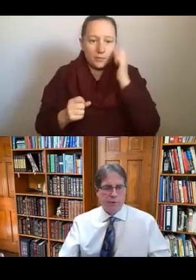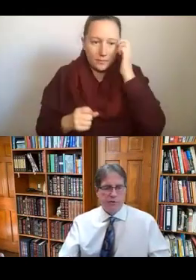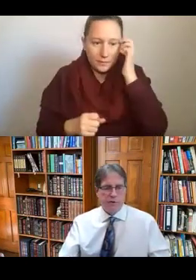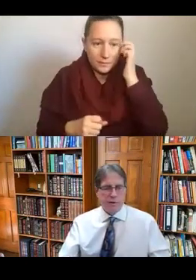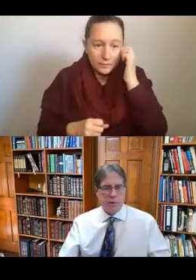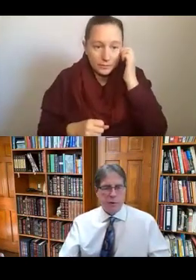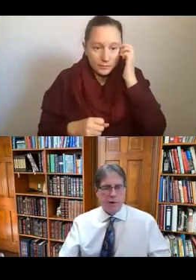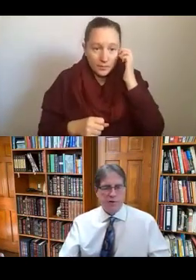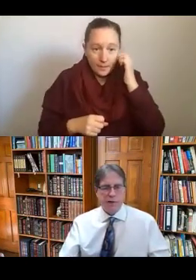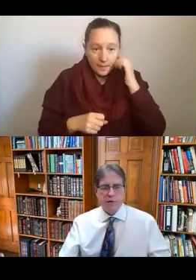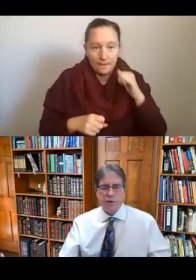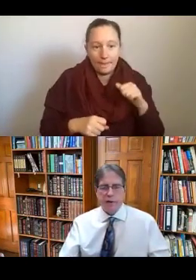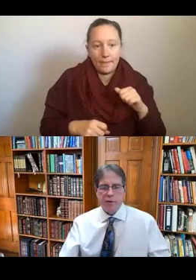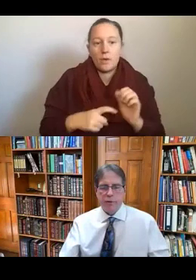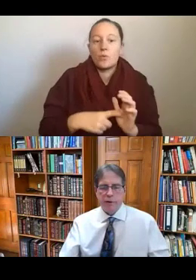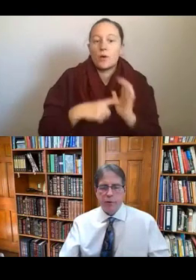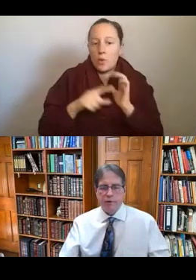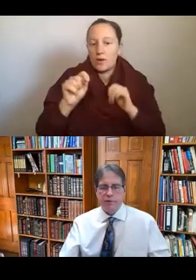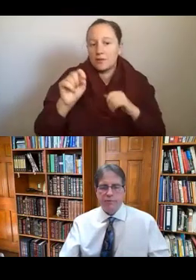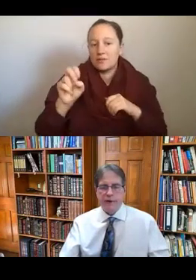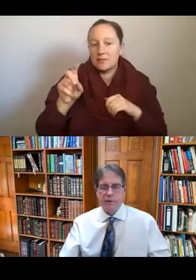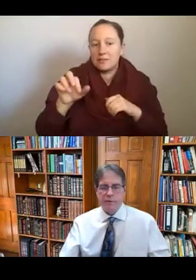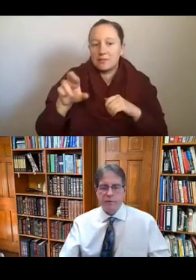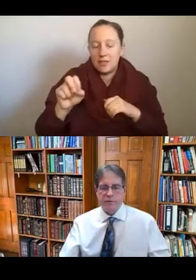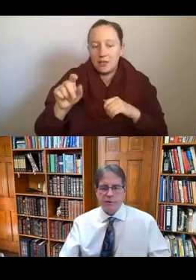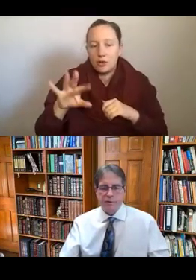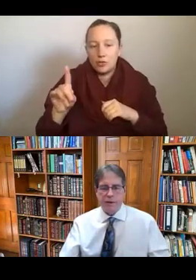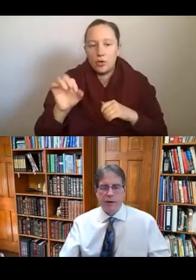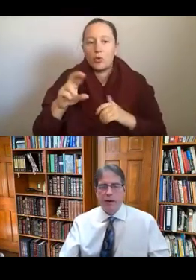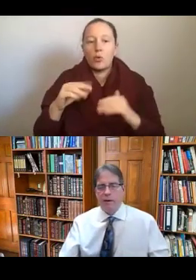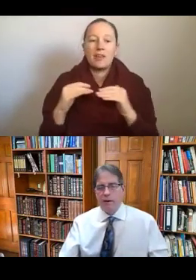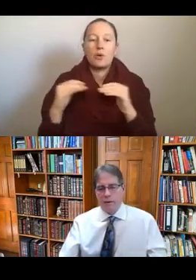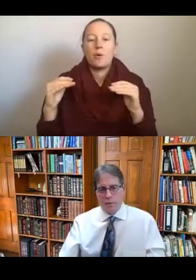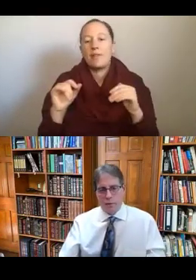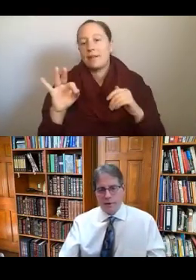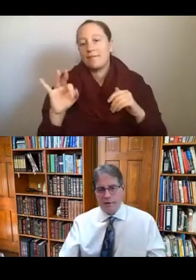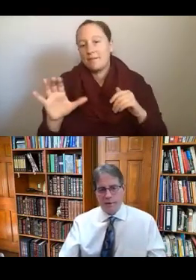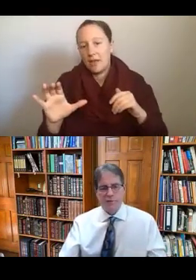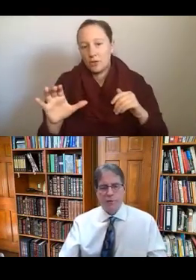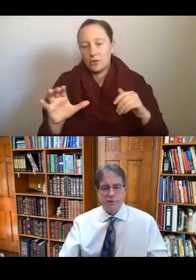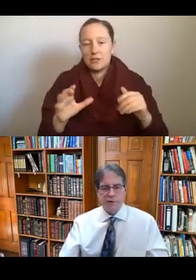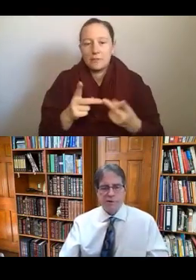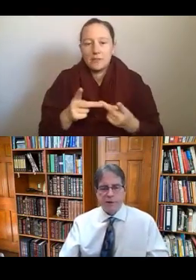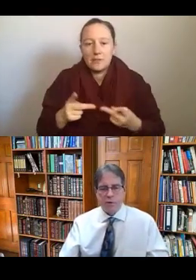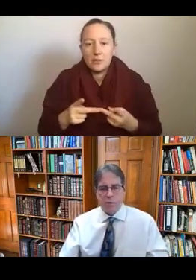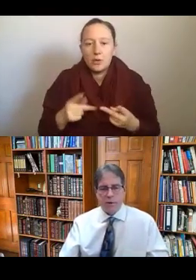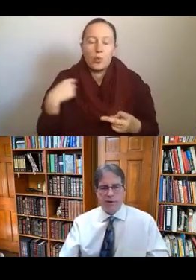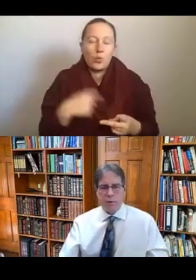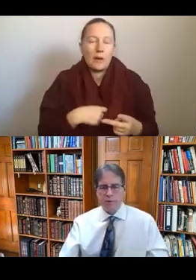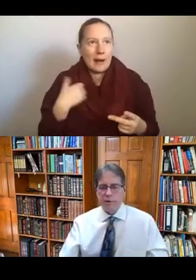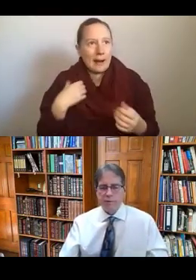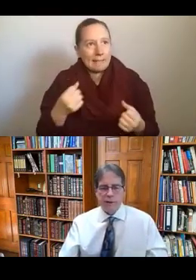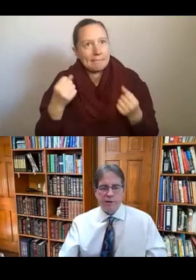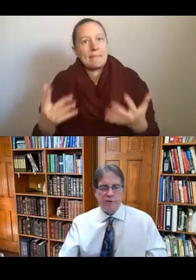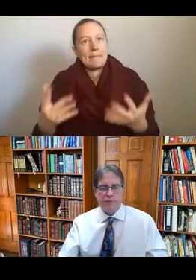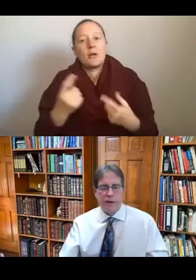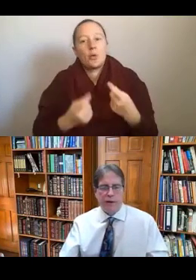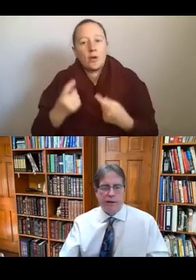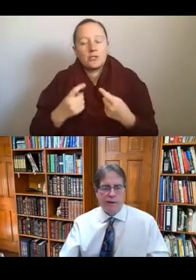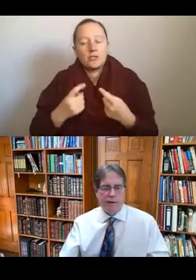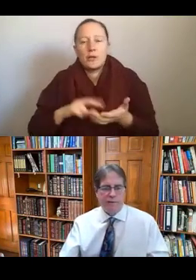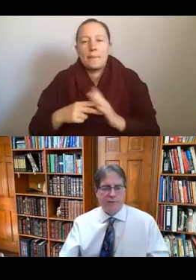in the bullet, you see that it requires tenure track or equivalent faculty position. We have lots of questions about what equivalent